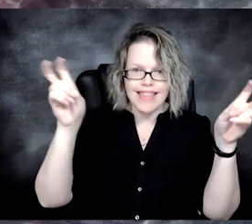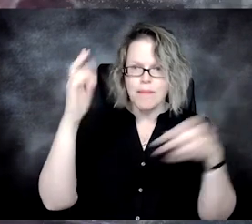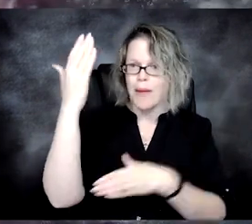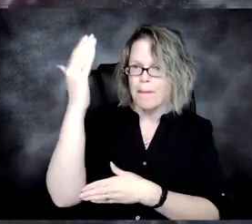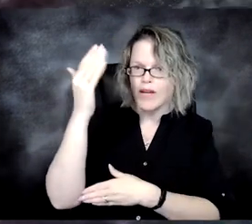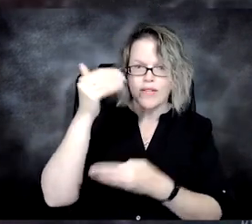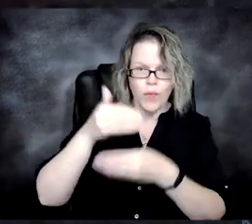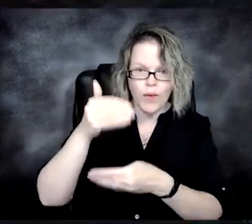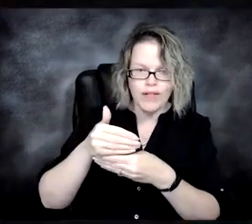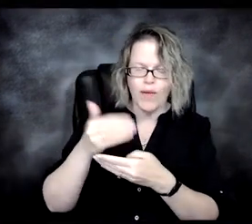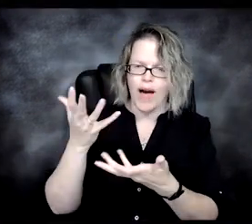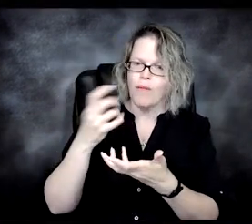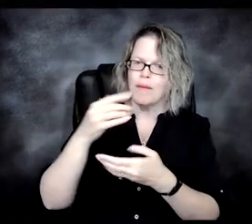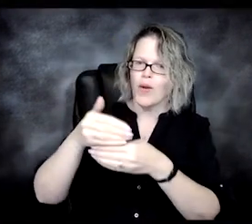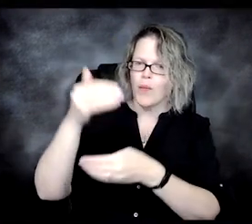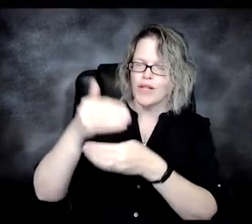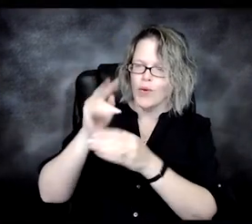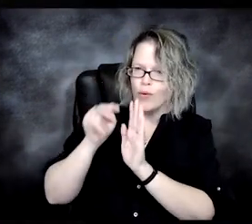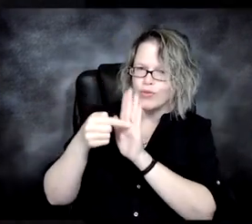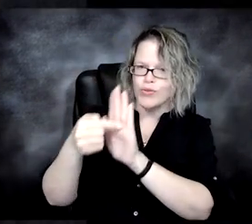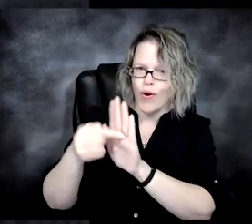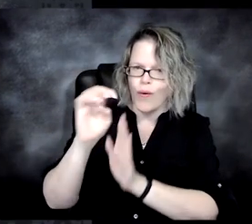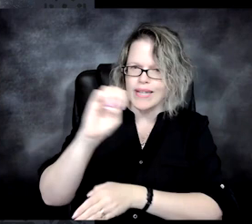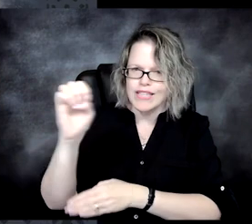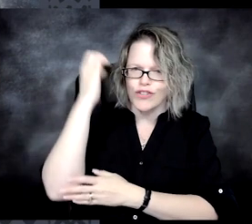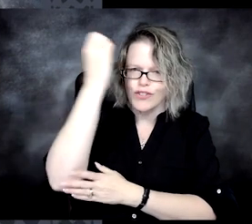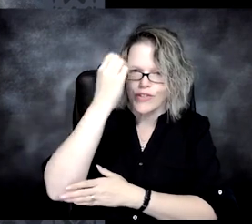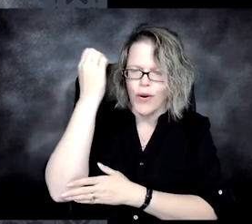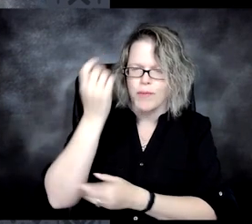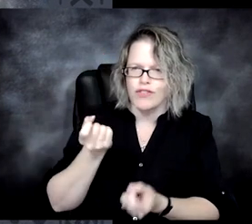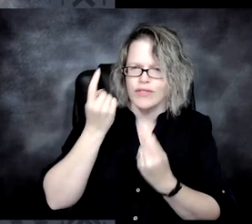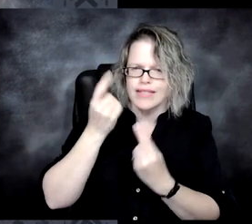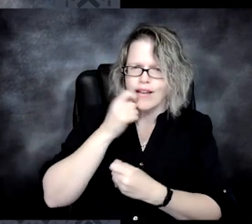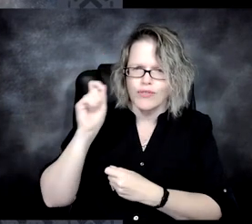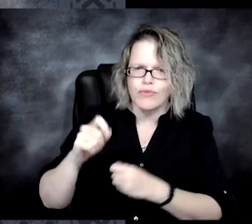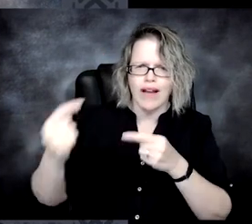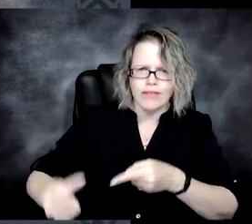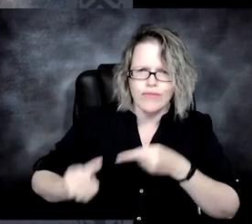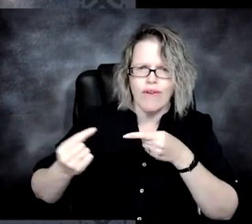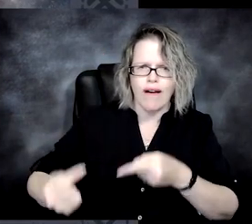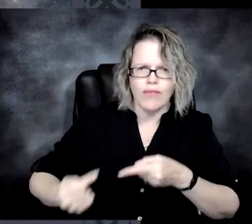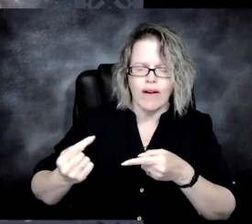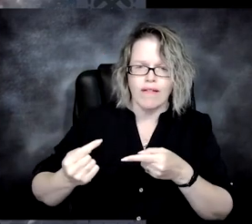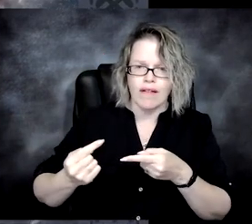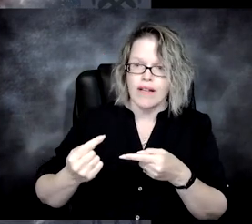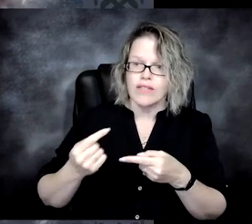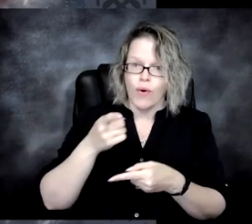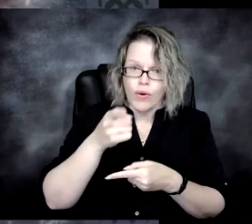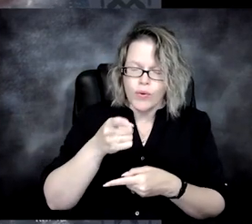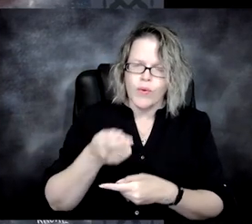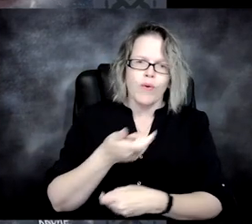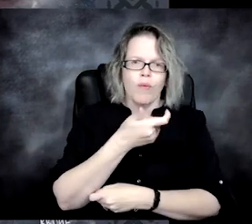wanted to paint, I think, a window to Eastern Europe so that, you know, one can understand Ukraine's hardships and so that as an audience member,